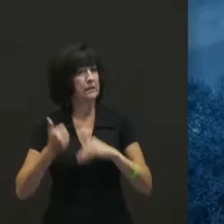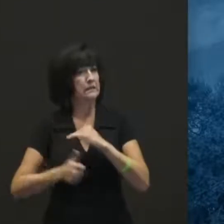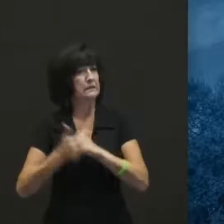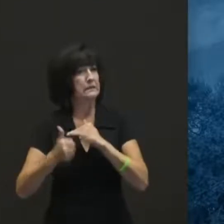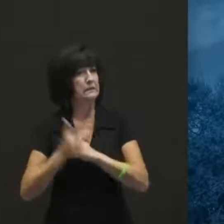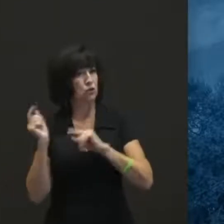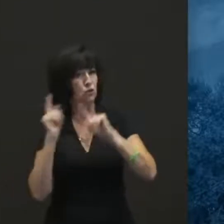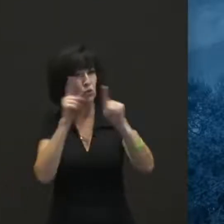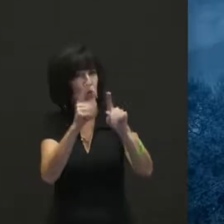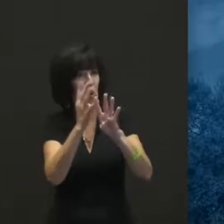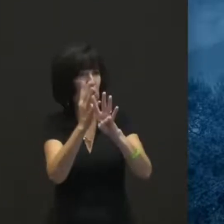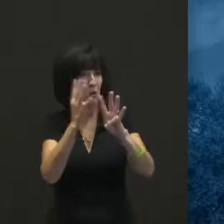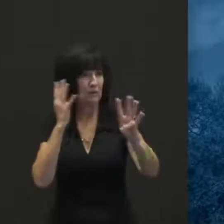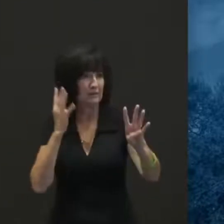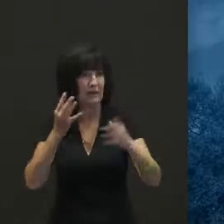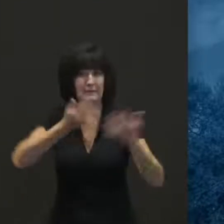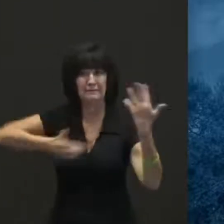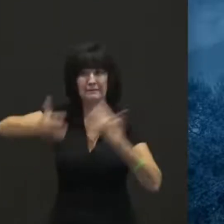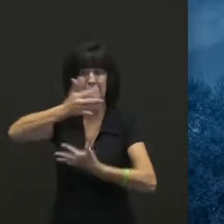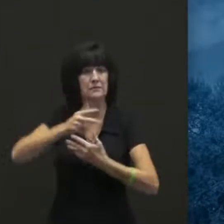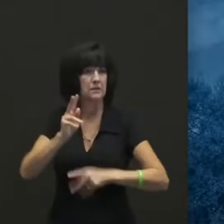positive.